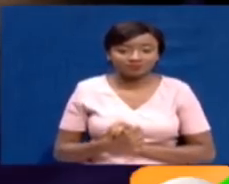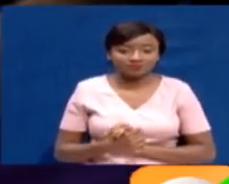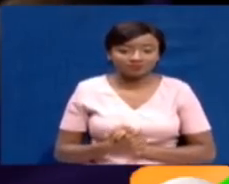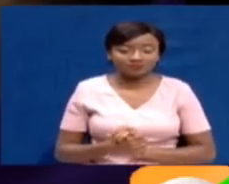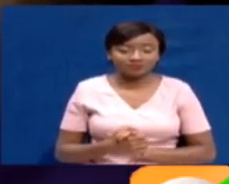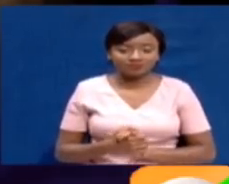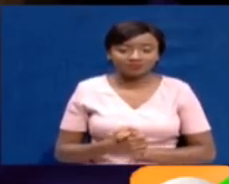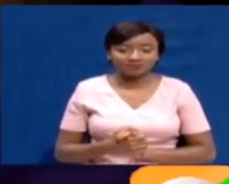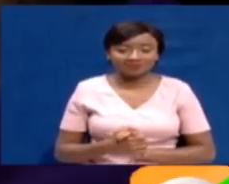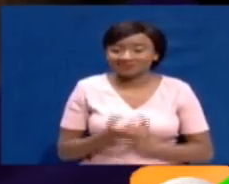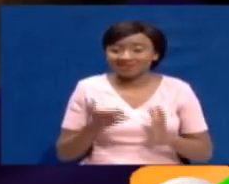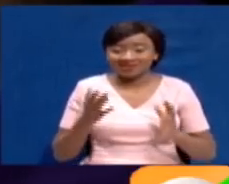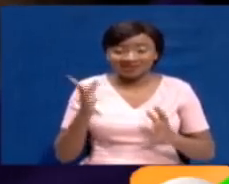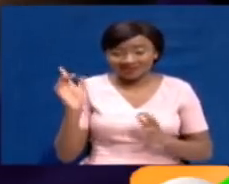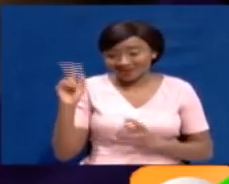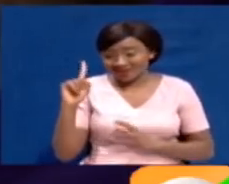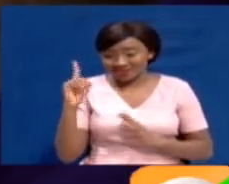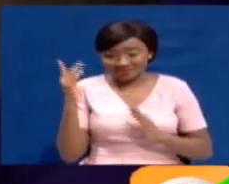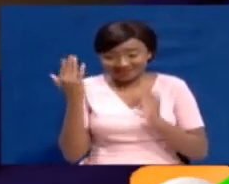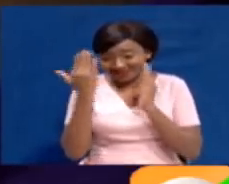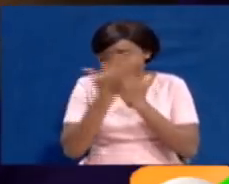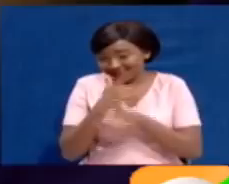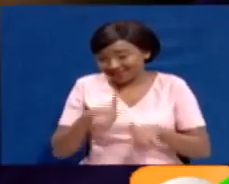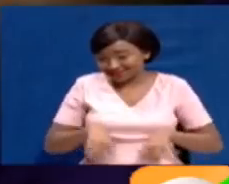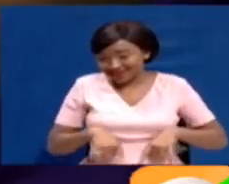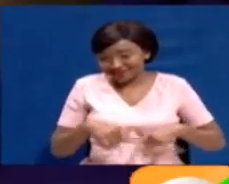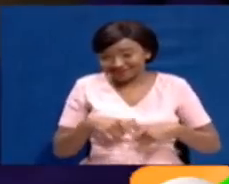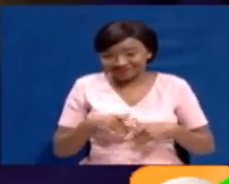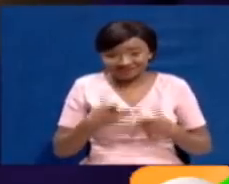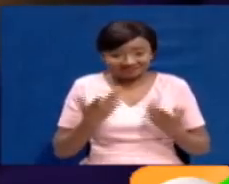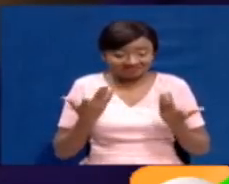Nairobi's nightlife is dead, simply dead,